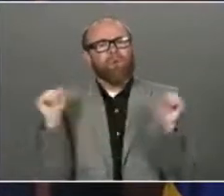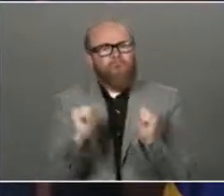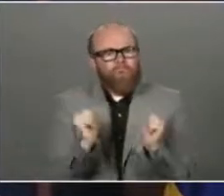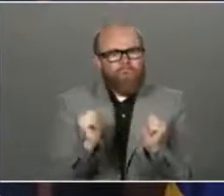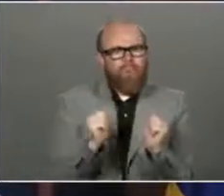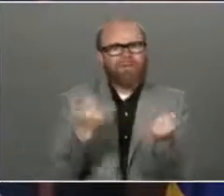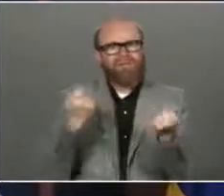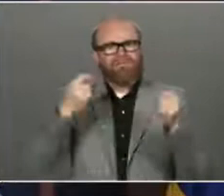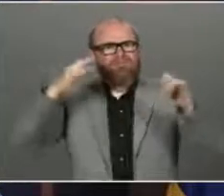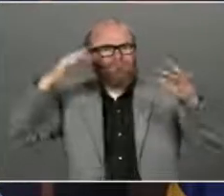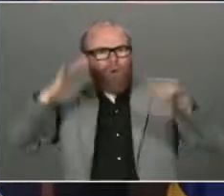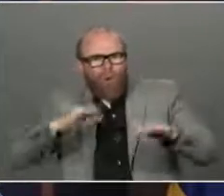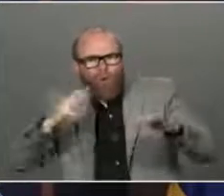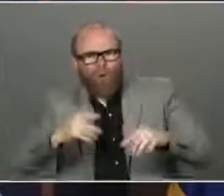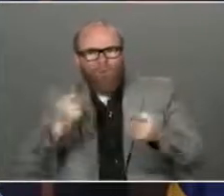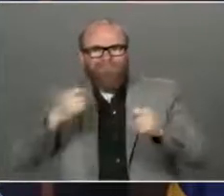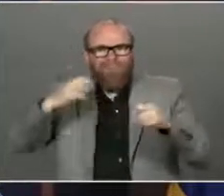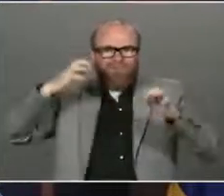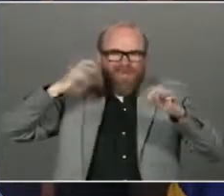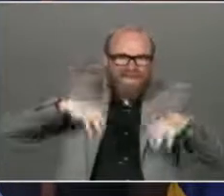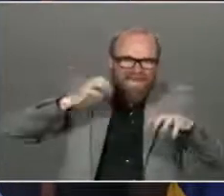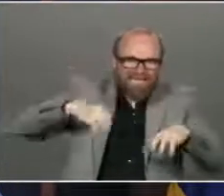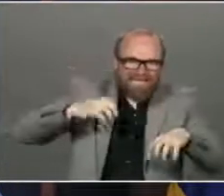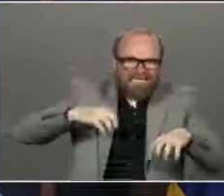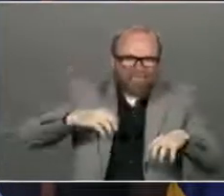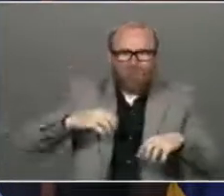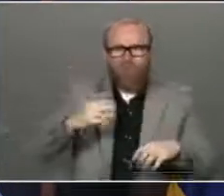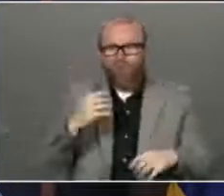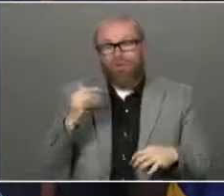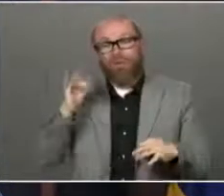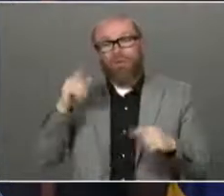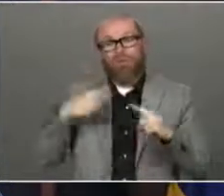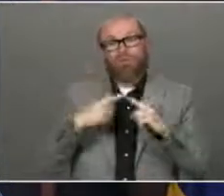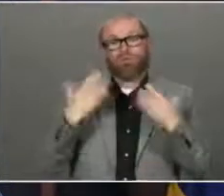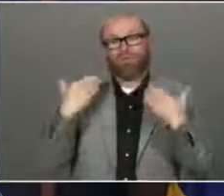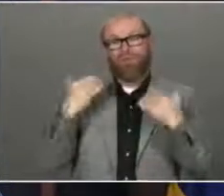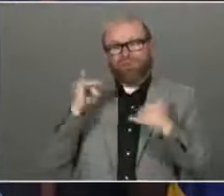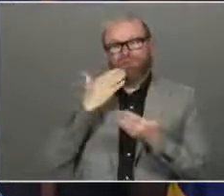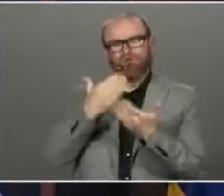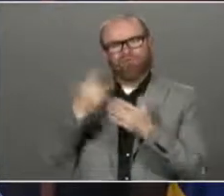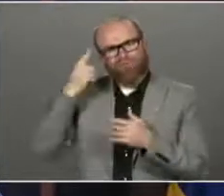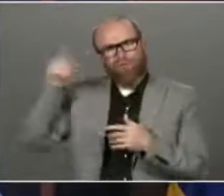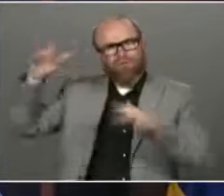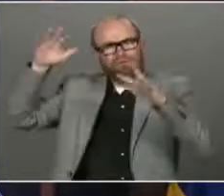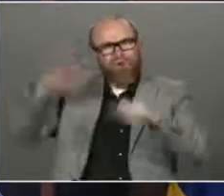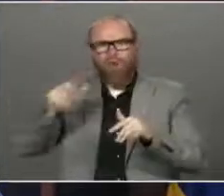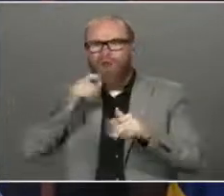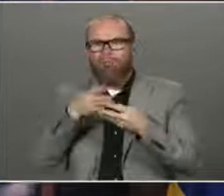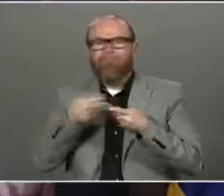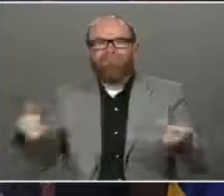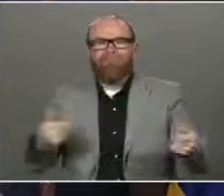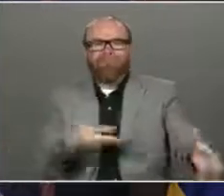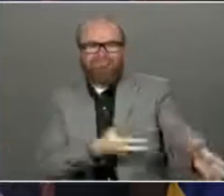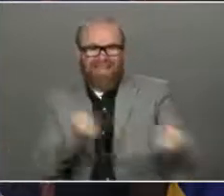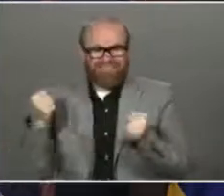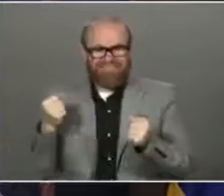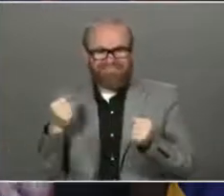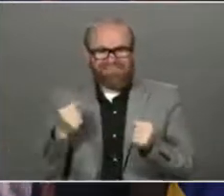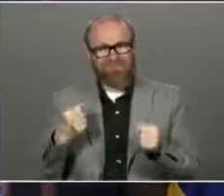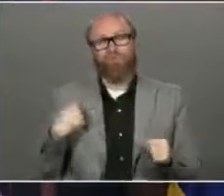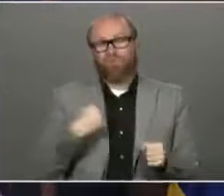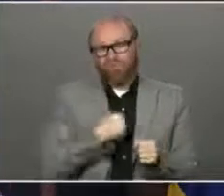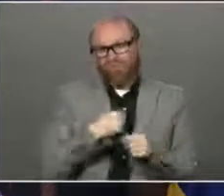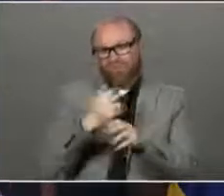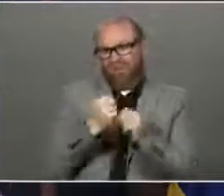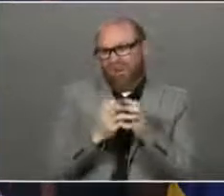all hoped for, in that it's cooler, so the snow has stayed in the mountains for the most part, and we've gotten a tremendous amount of rain